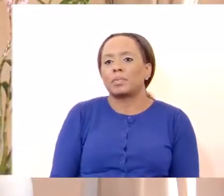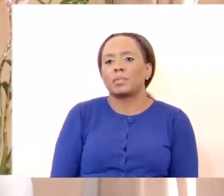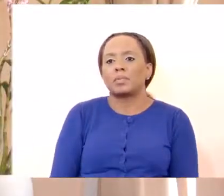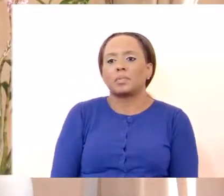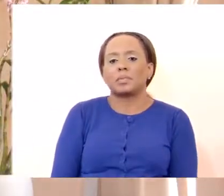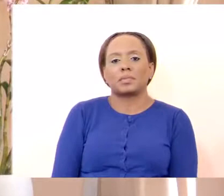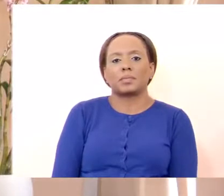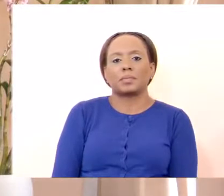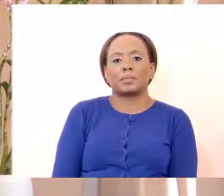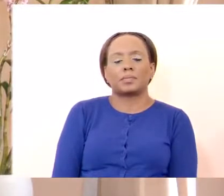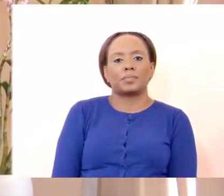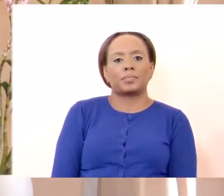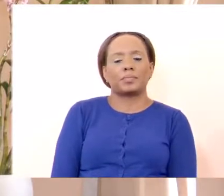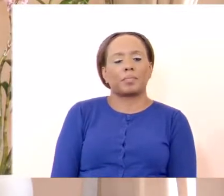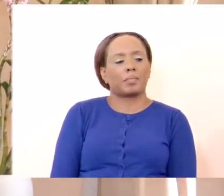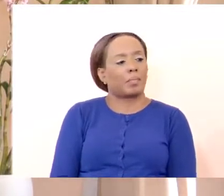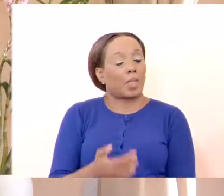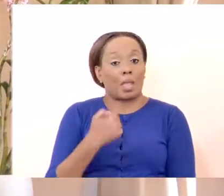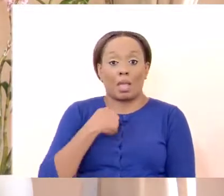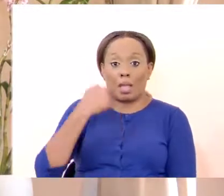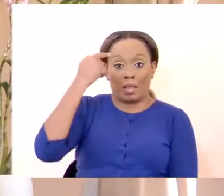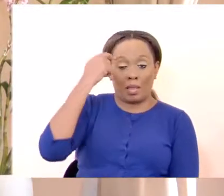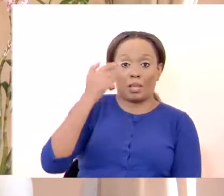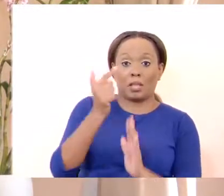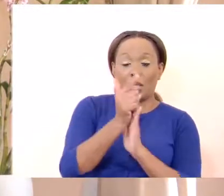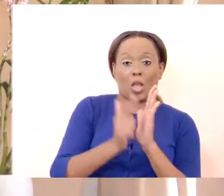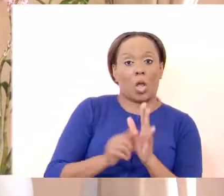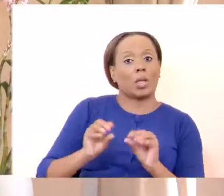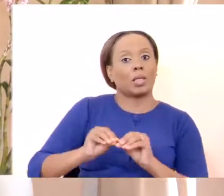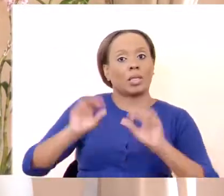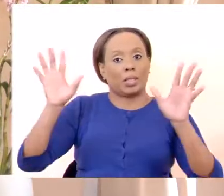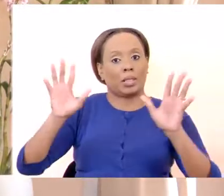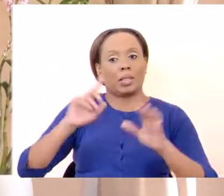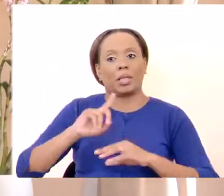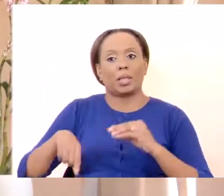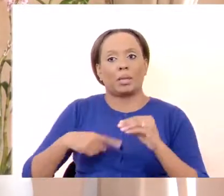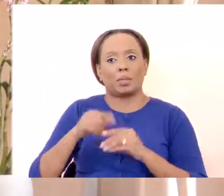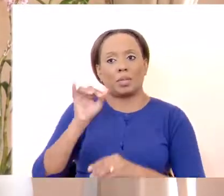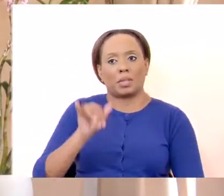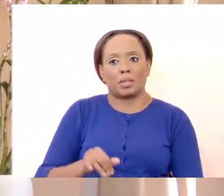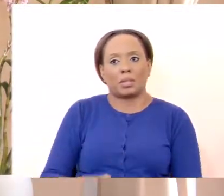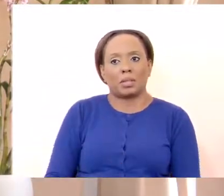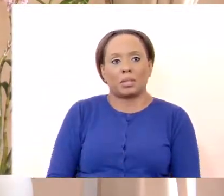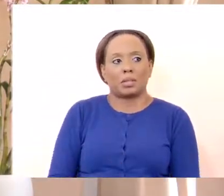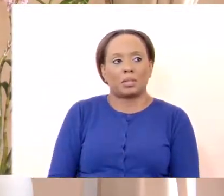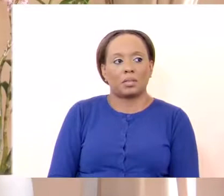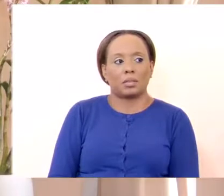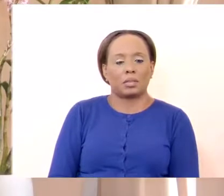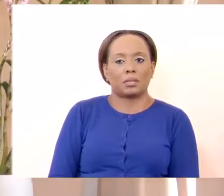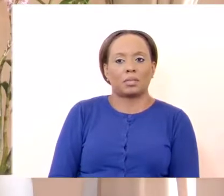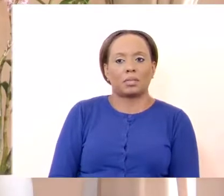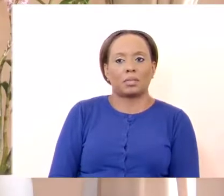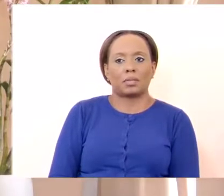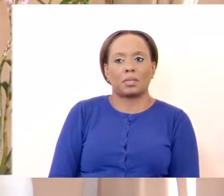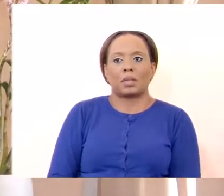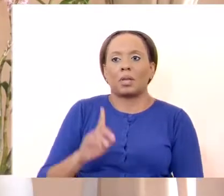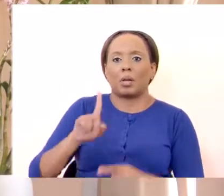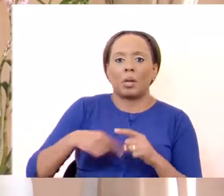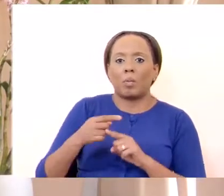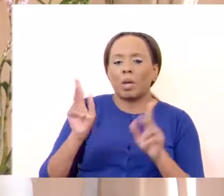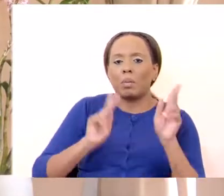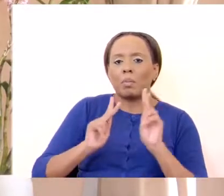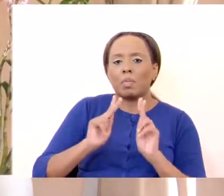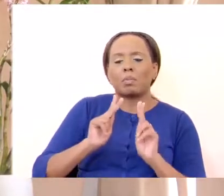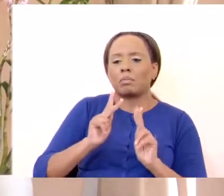I think the law is very clear on issues like that, and especially where confidentiality and persons